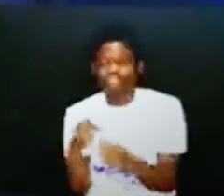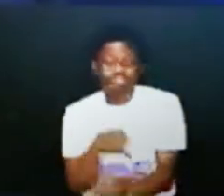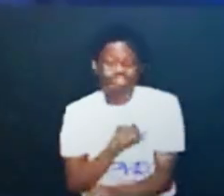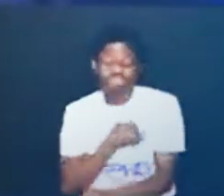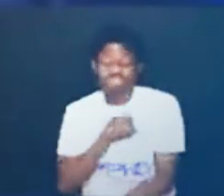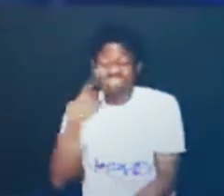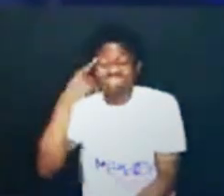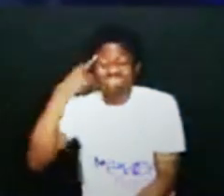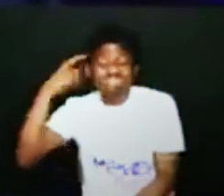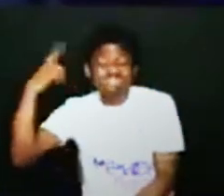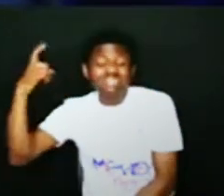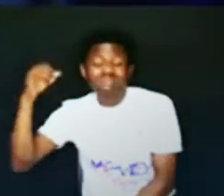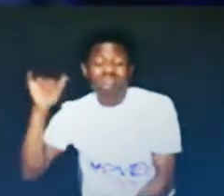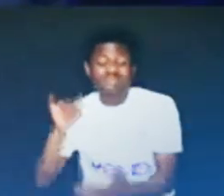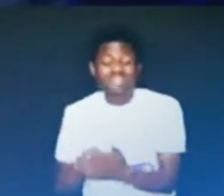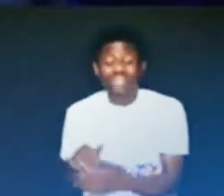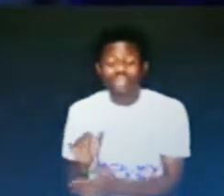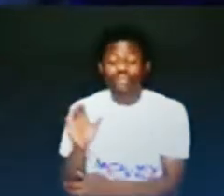this is the beginning.